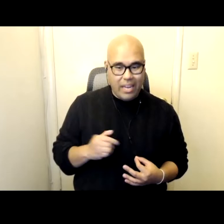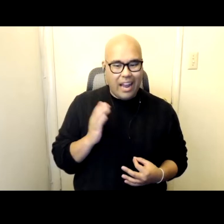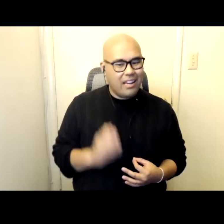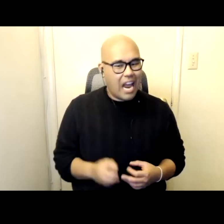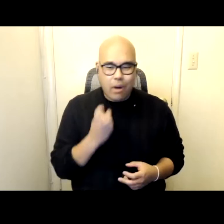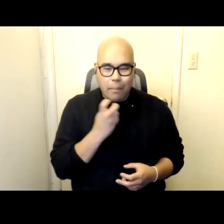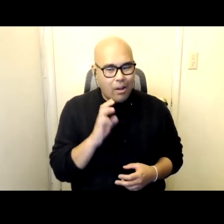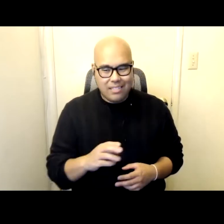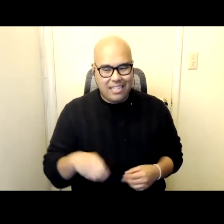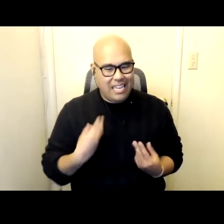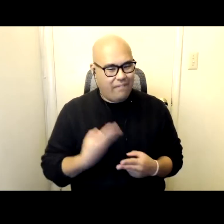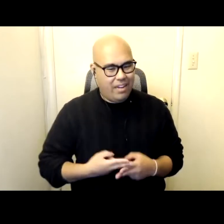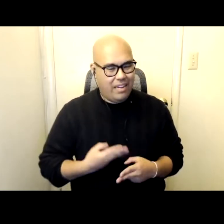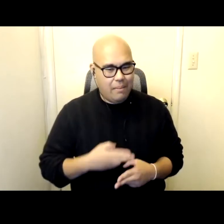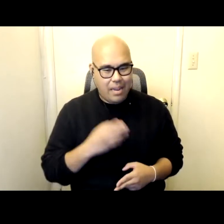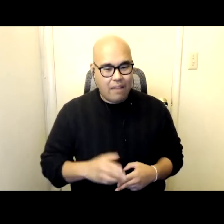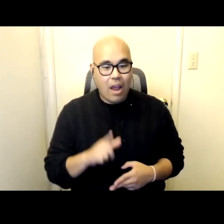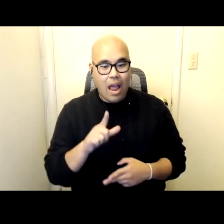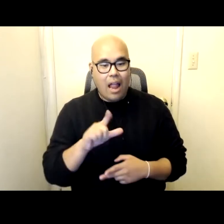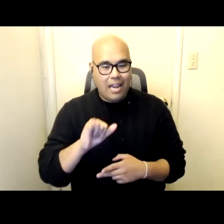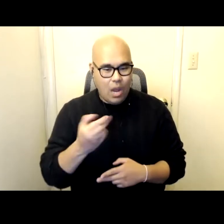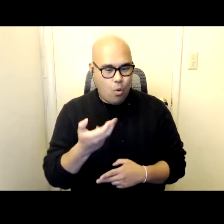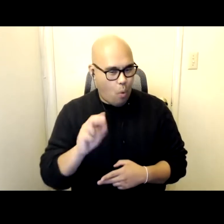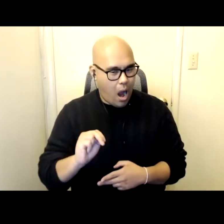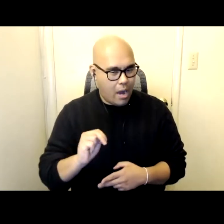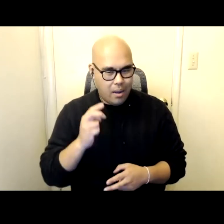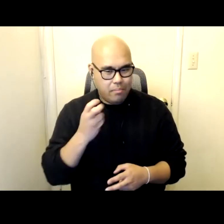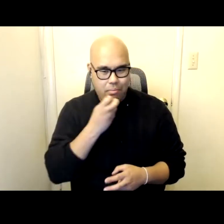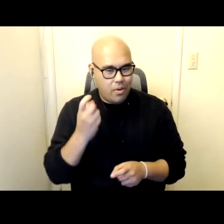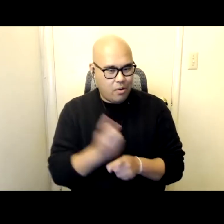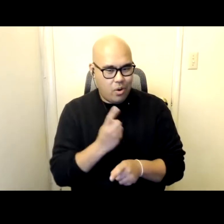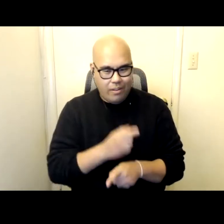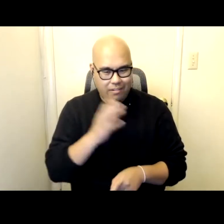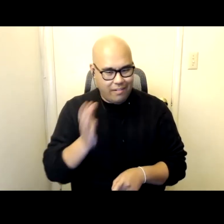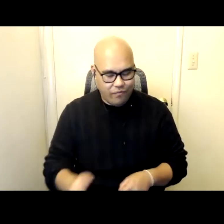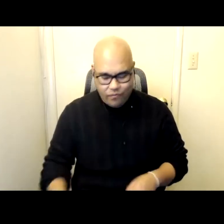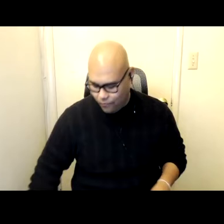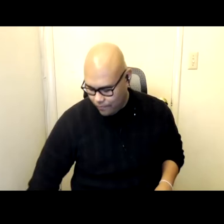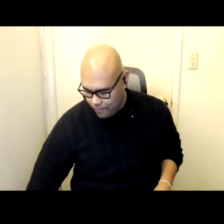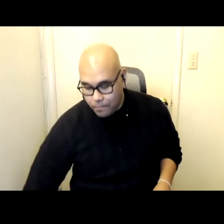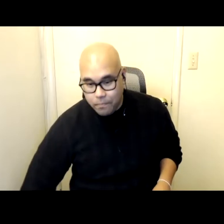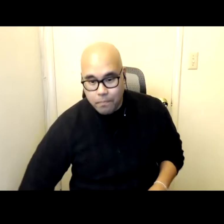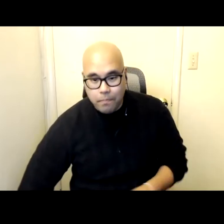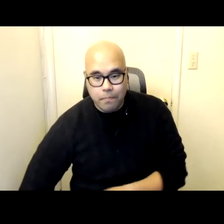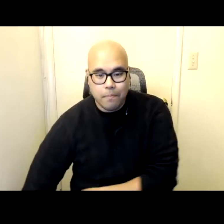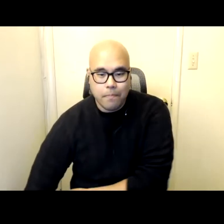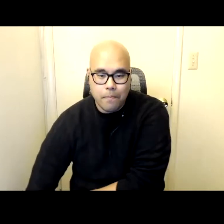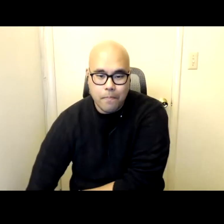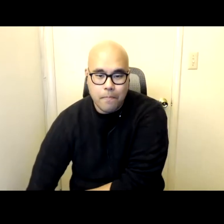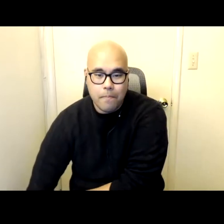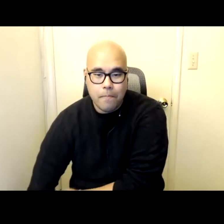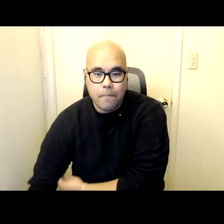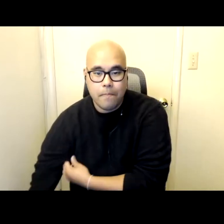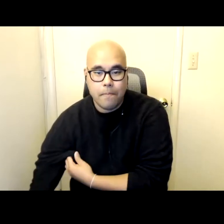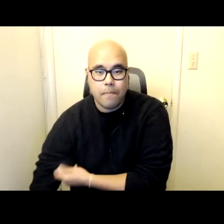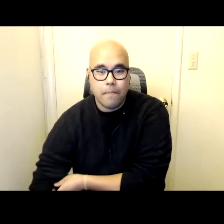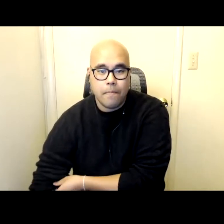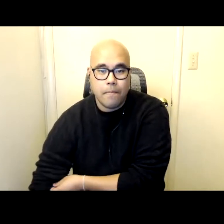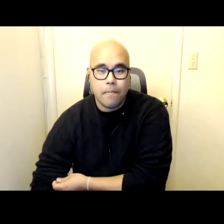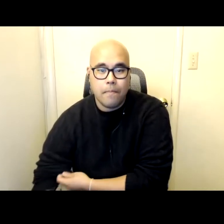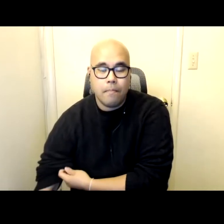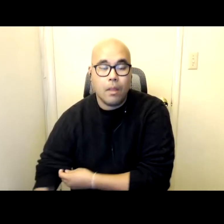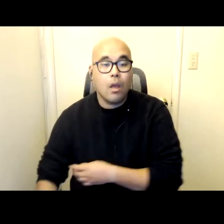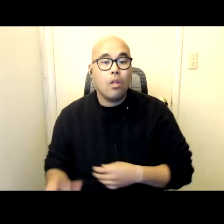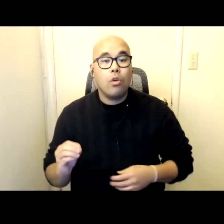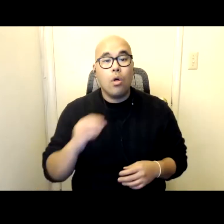his given name, Li Huan, correctly. The old man flips the photo.